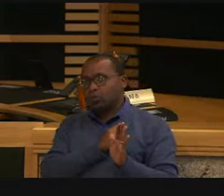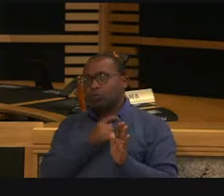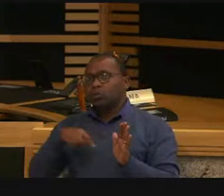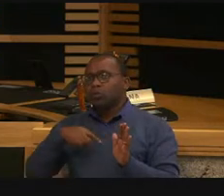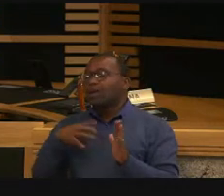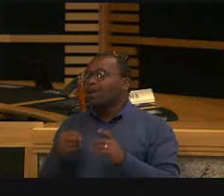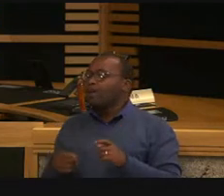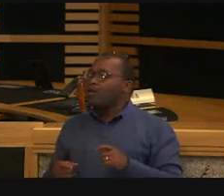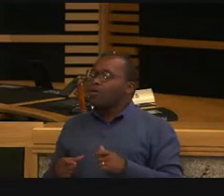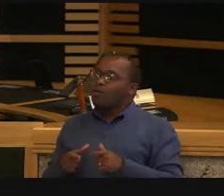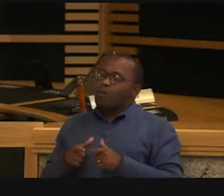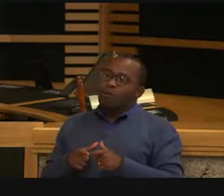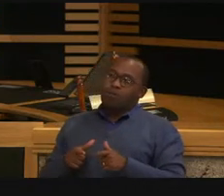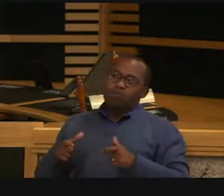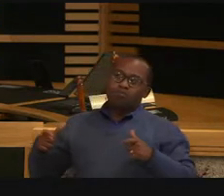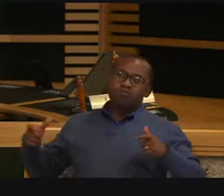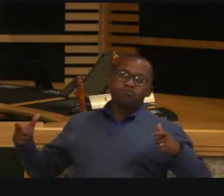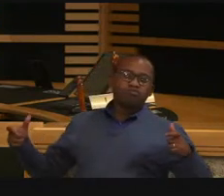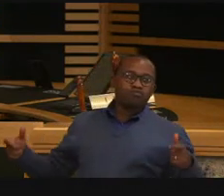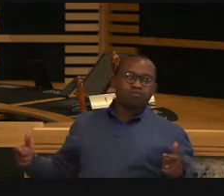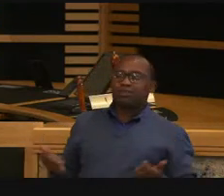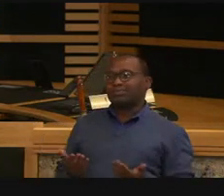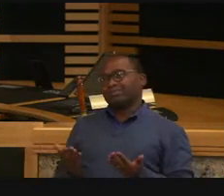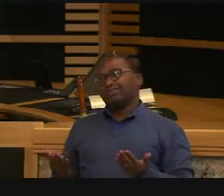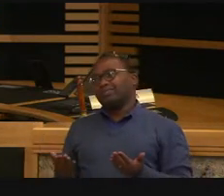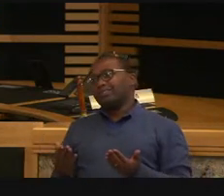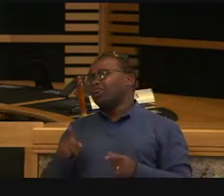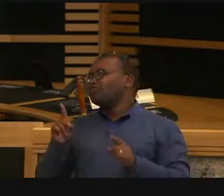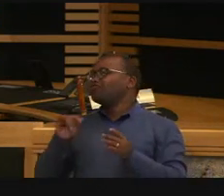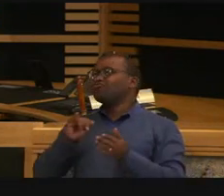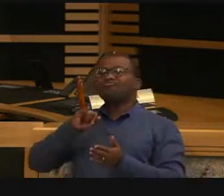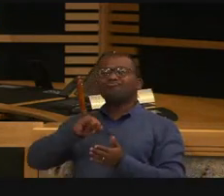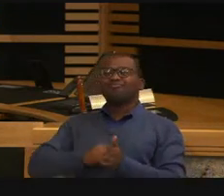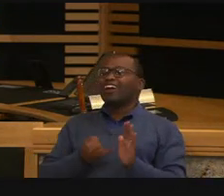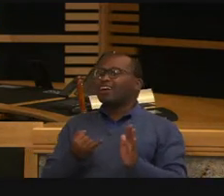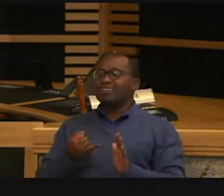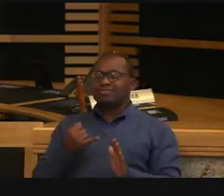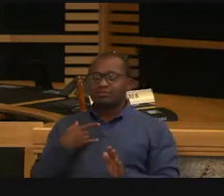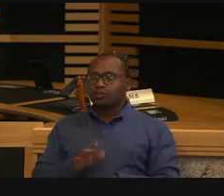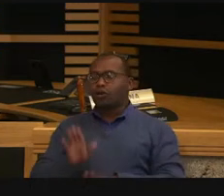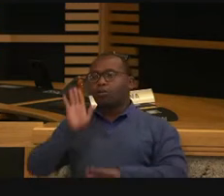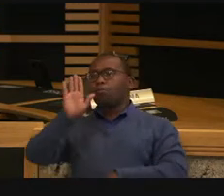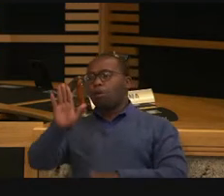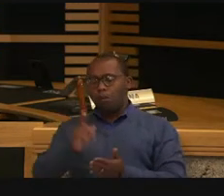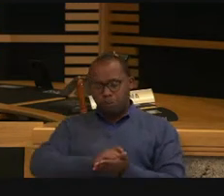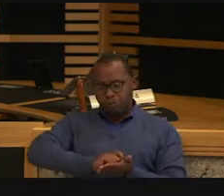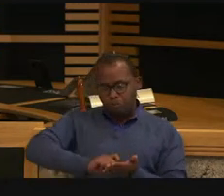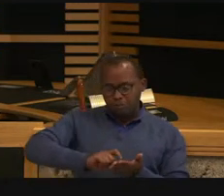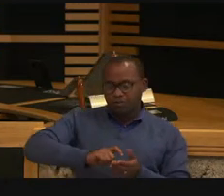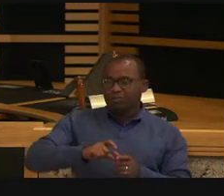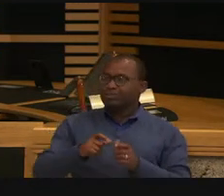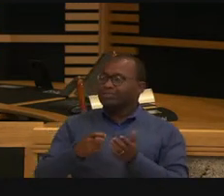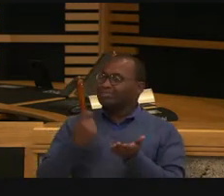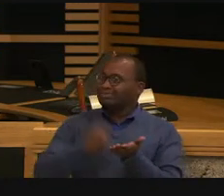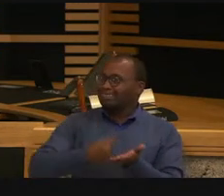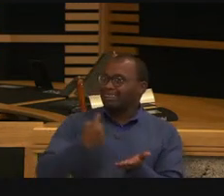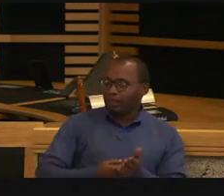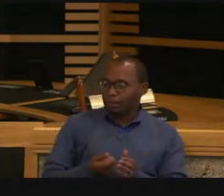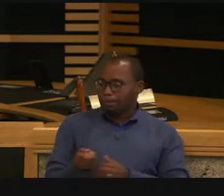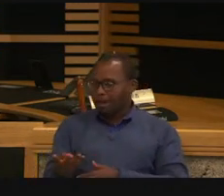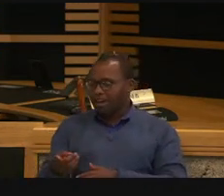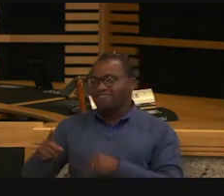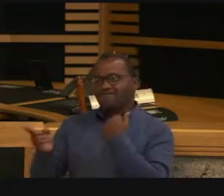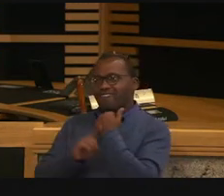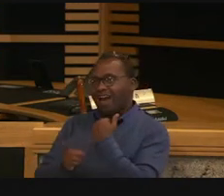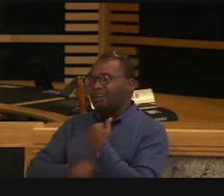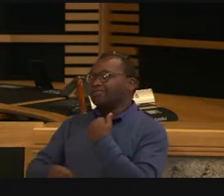enforcement services, not just stopping vehicles, writing tickets out. They also ensure that